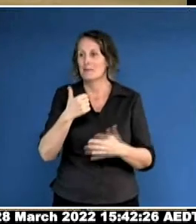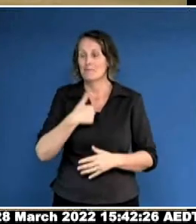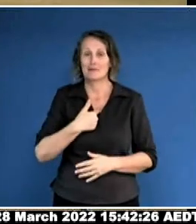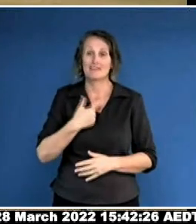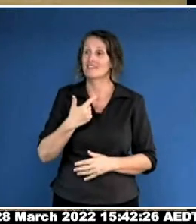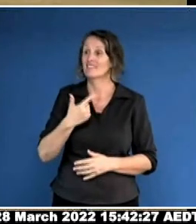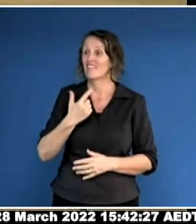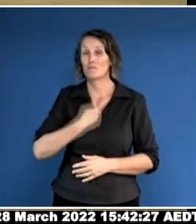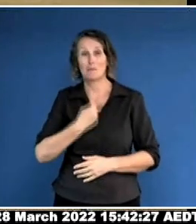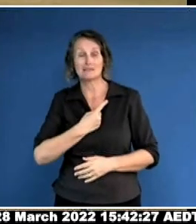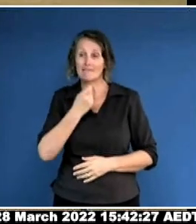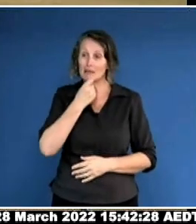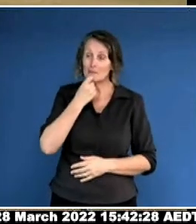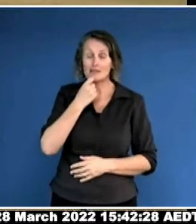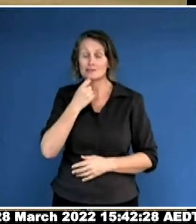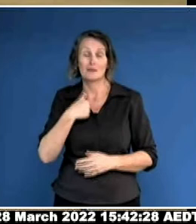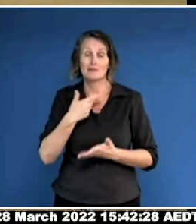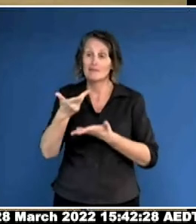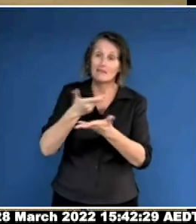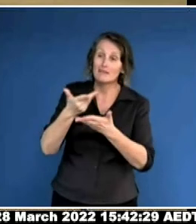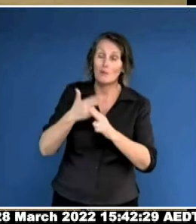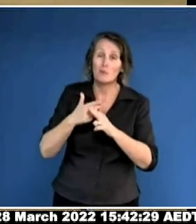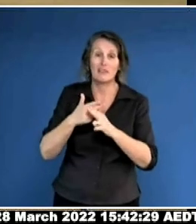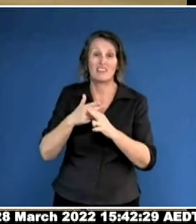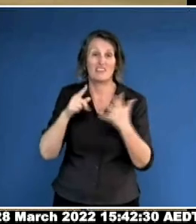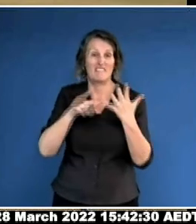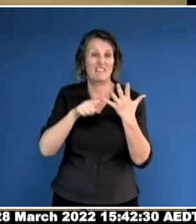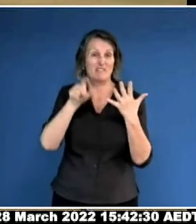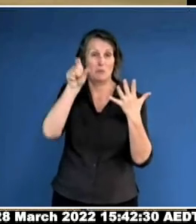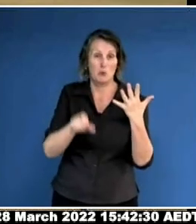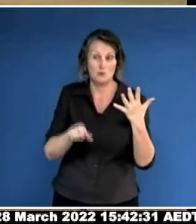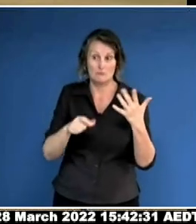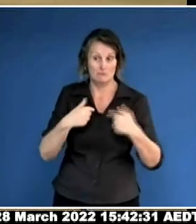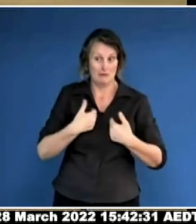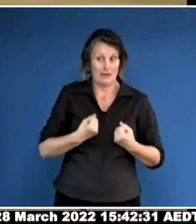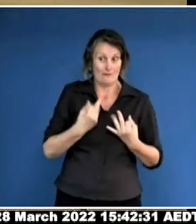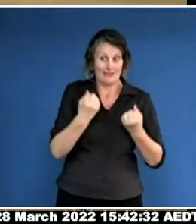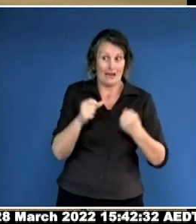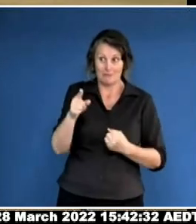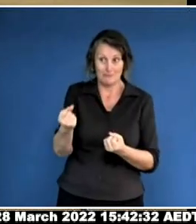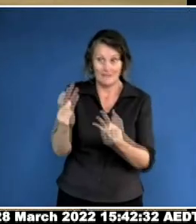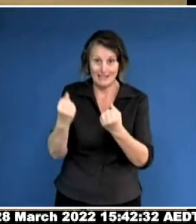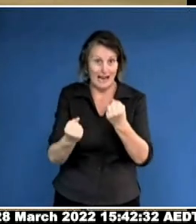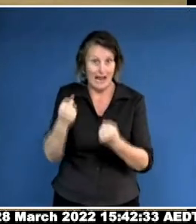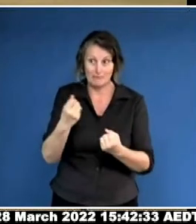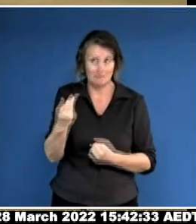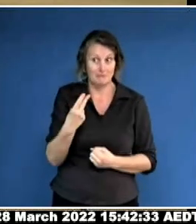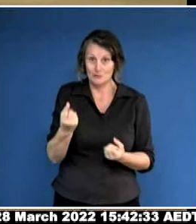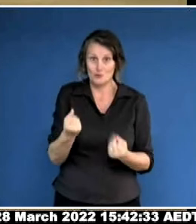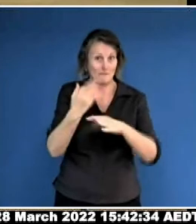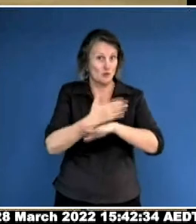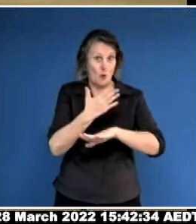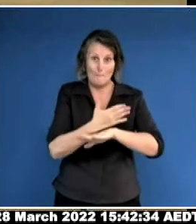on my own a bit. Neither Person Five or I had a car or a job, and we were sort of keeping each other